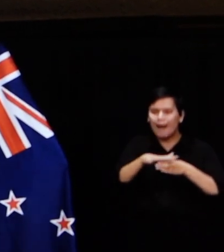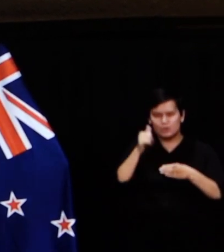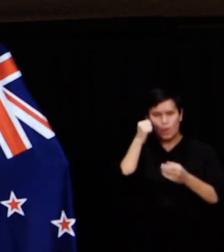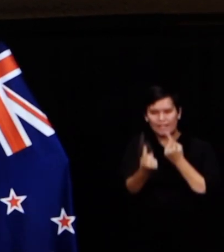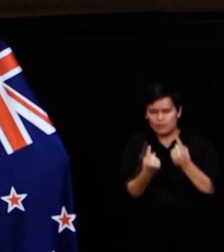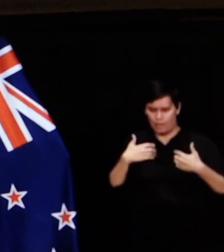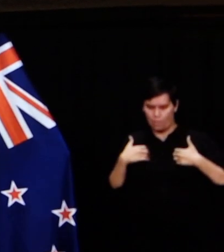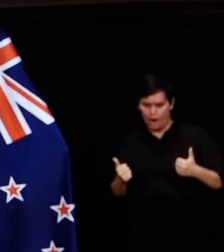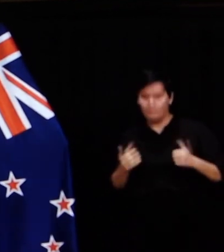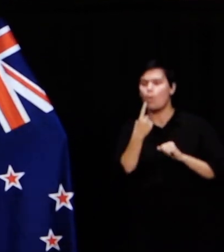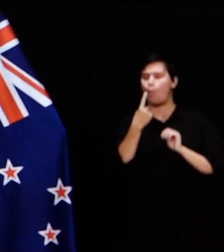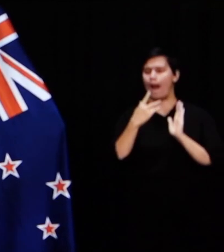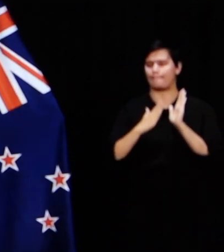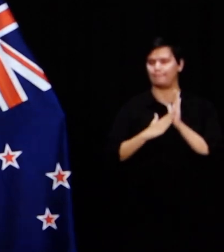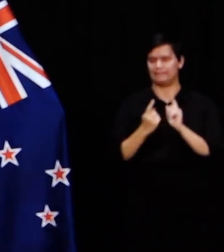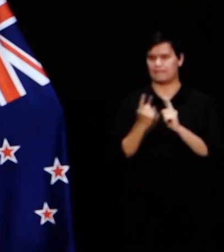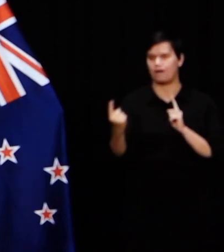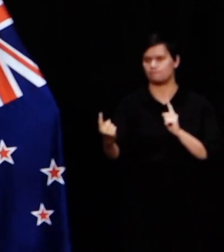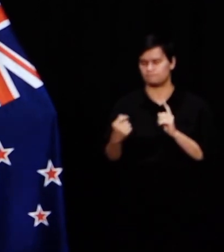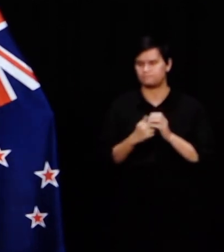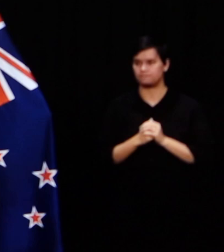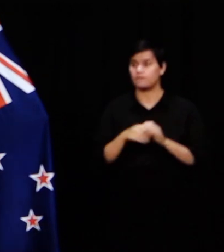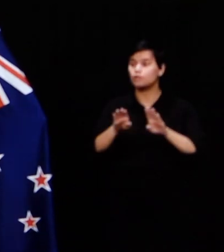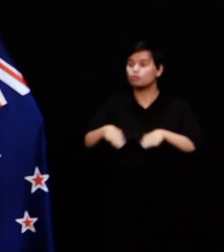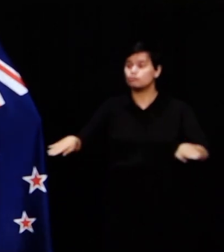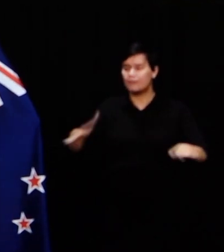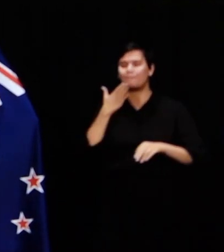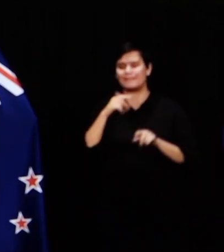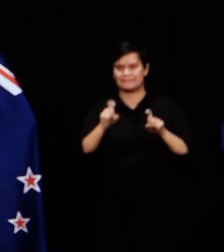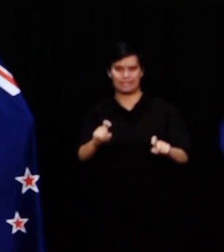stay home from school, but you will remember that in level 3,